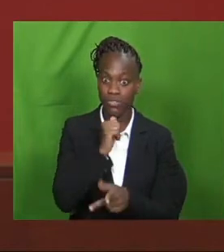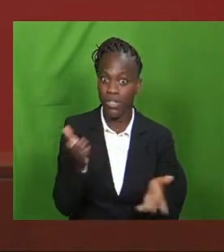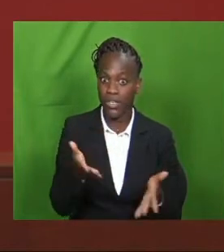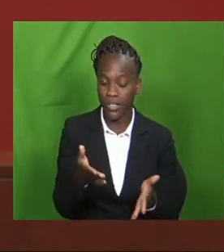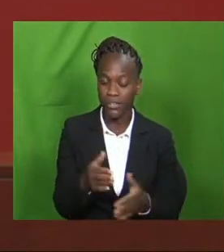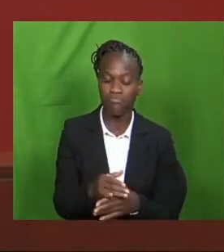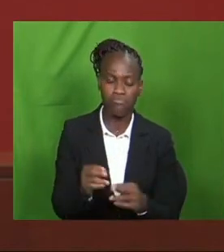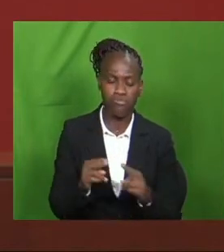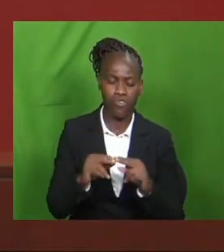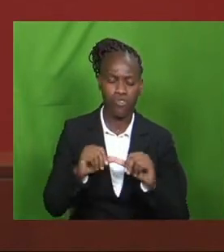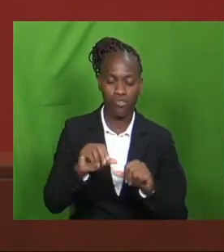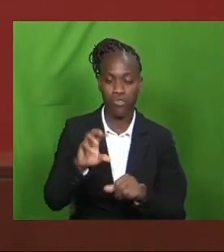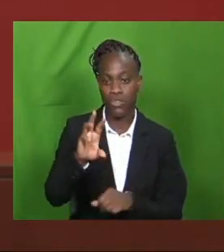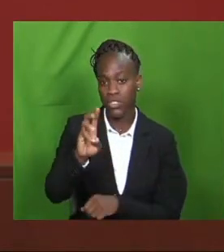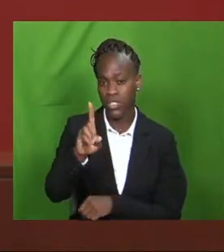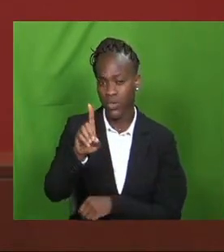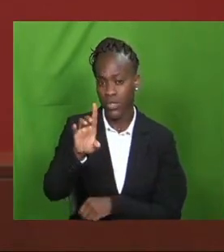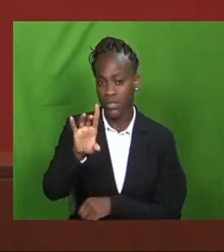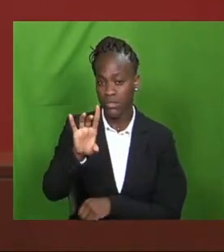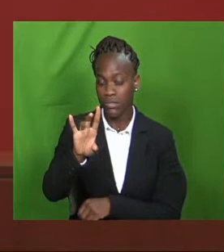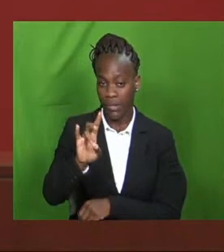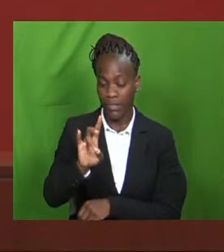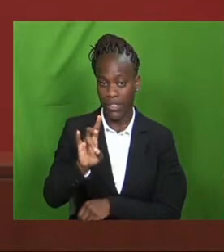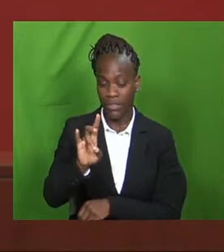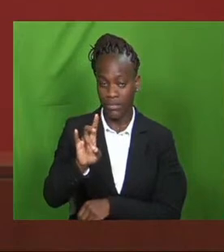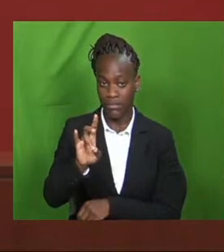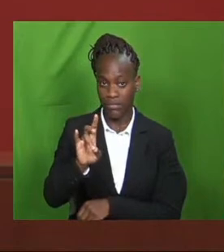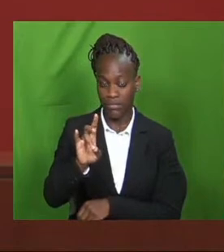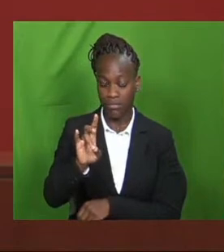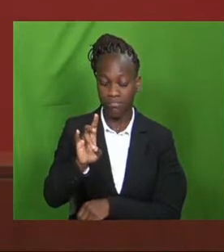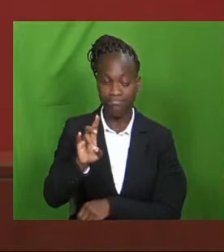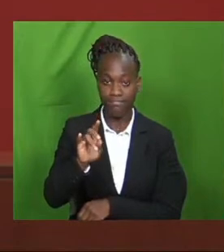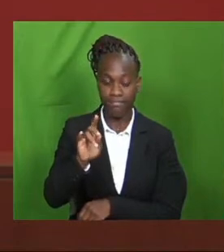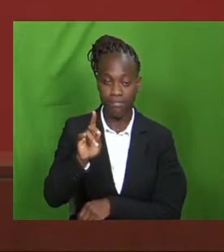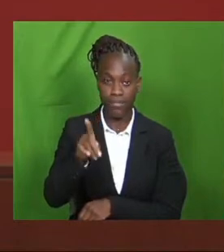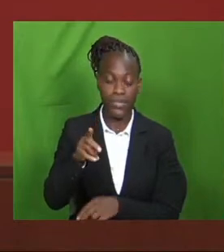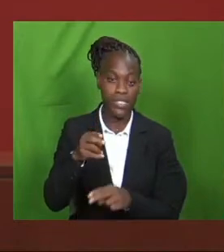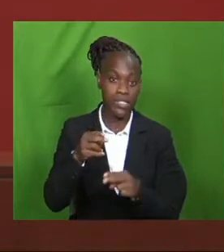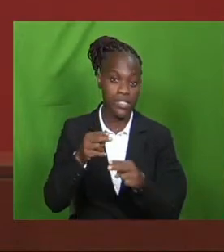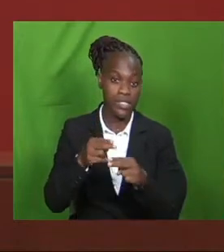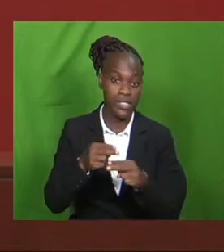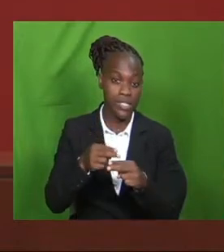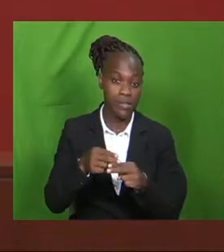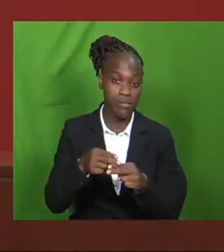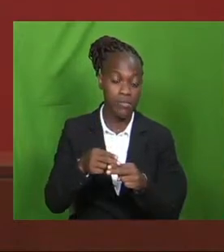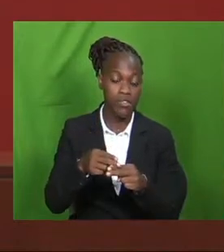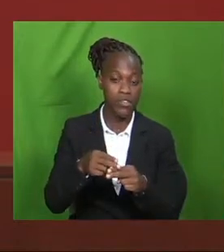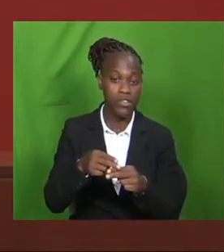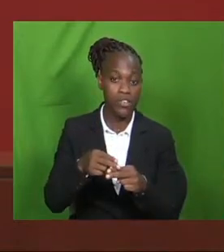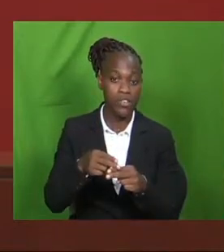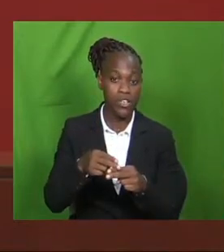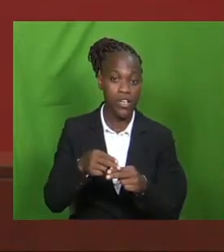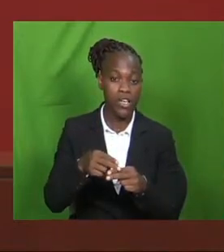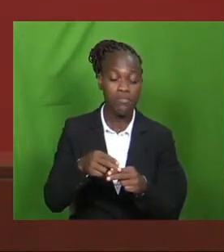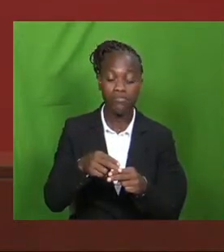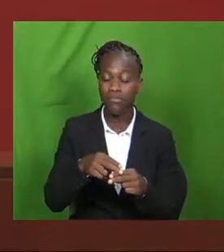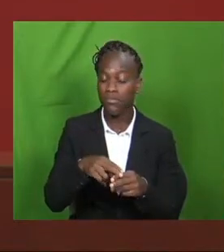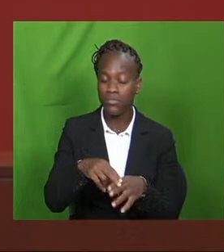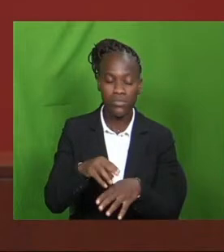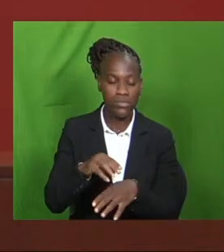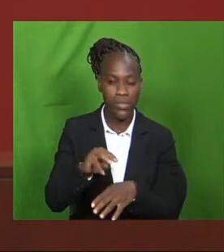Question number 617, who signs the name of the honorable member for